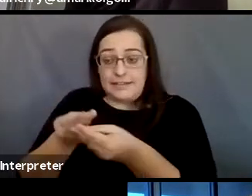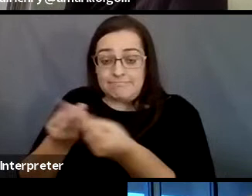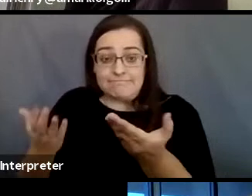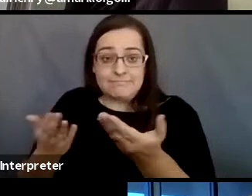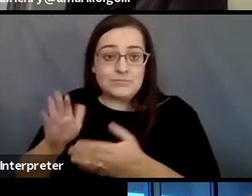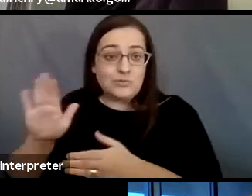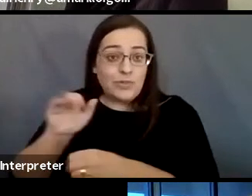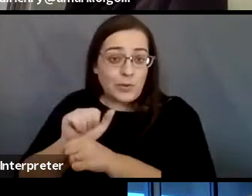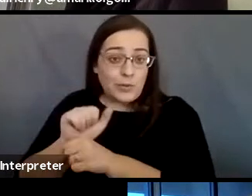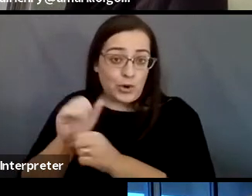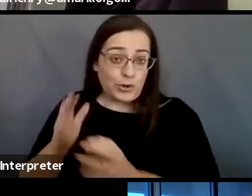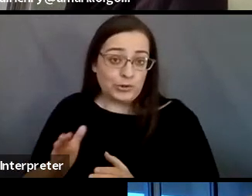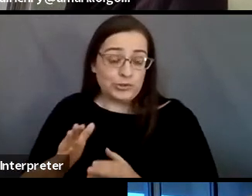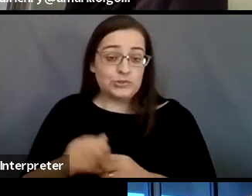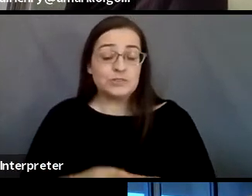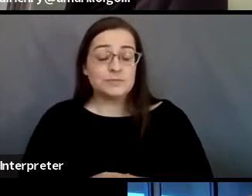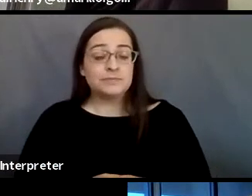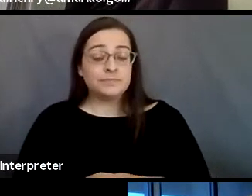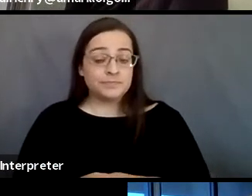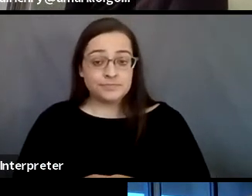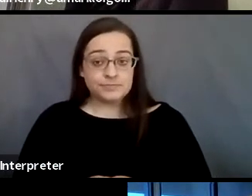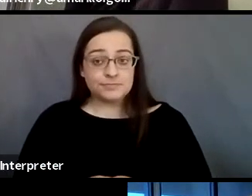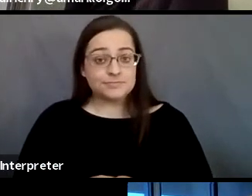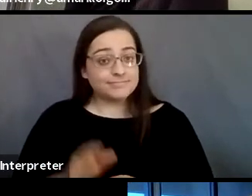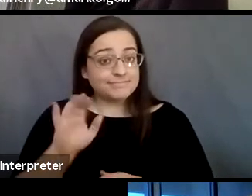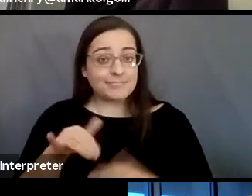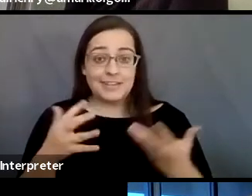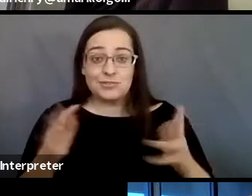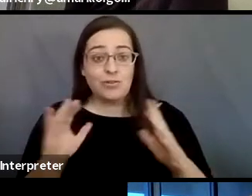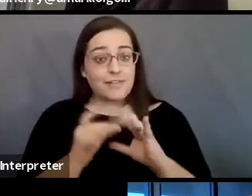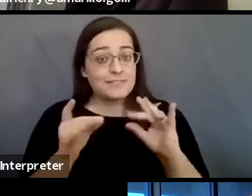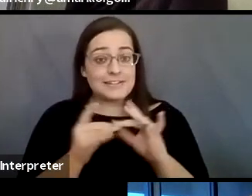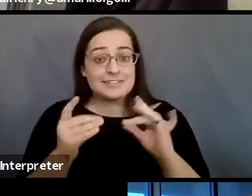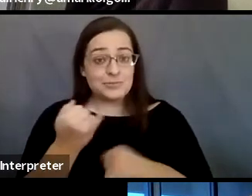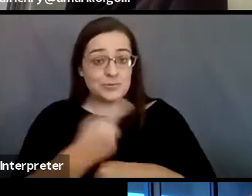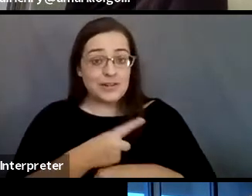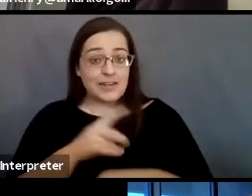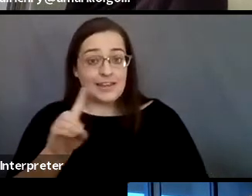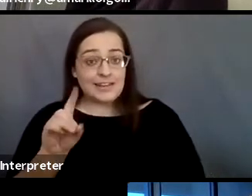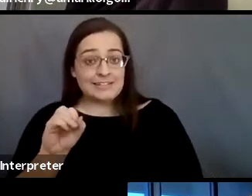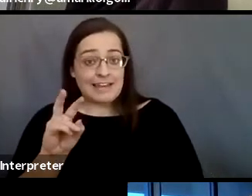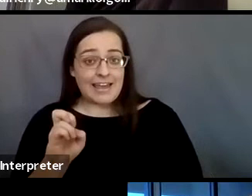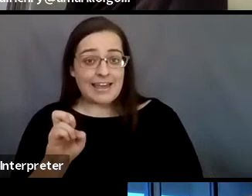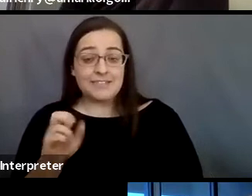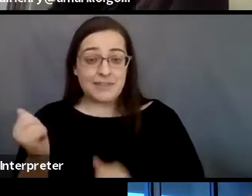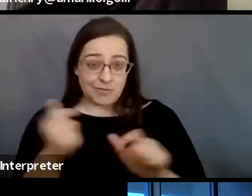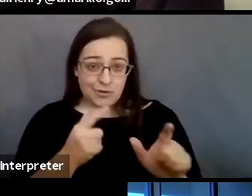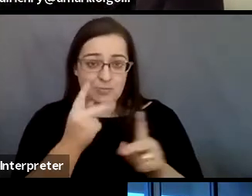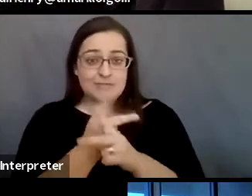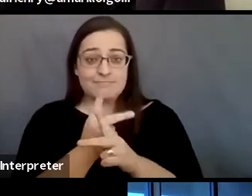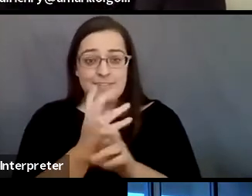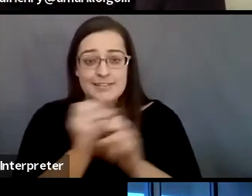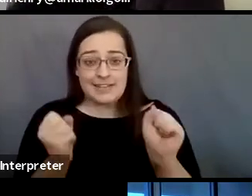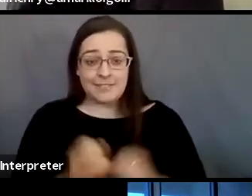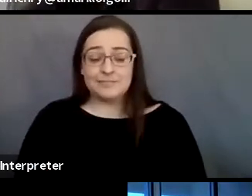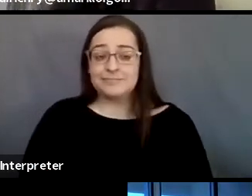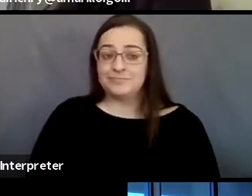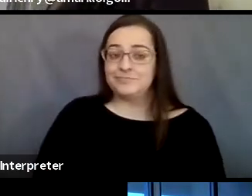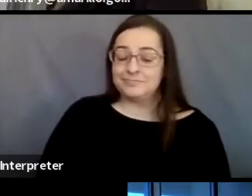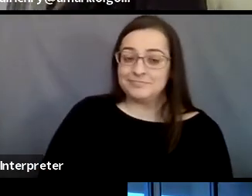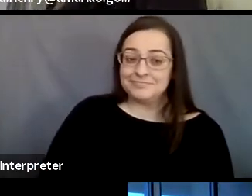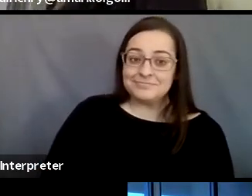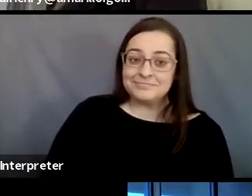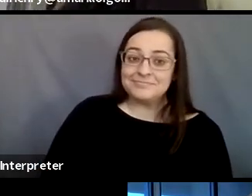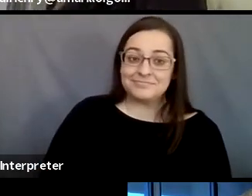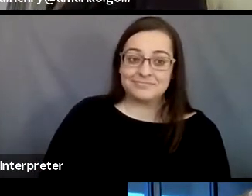workers that need it most. So that's basically all I have to say, Dave, and everybody stay safe out there.